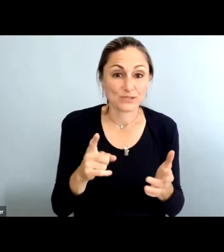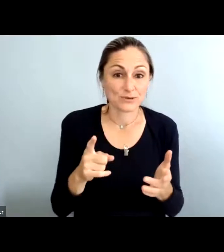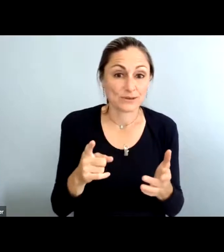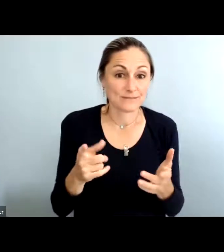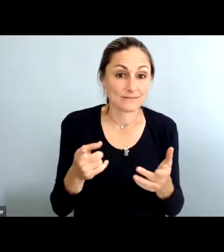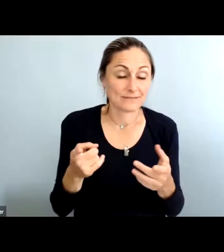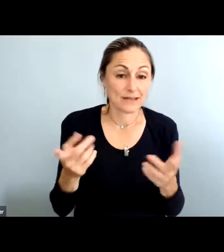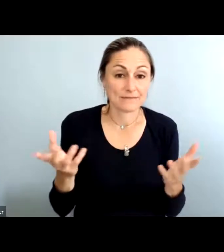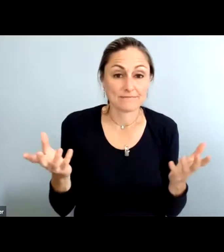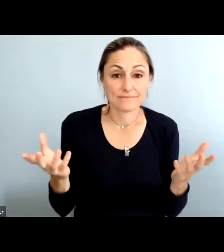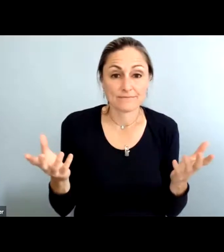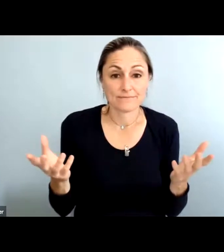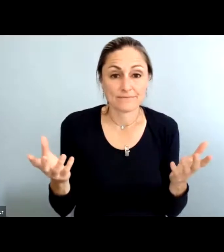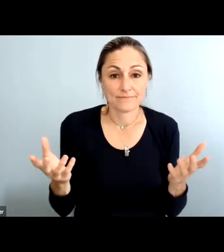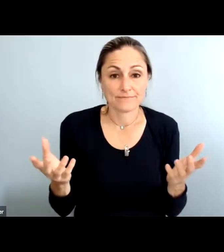to